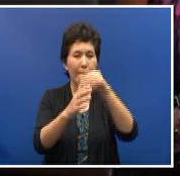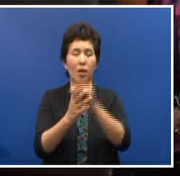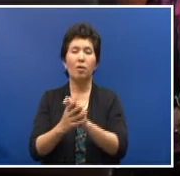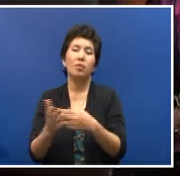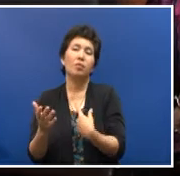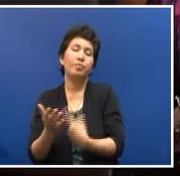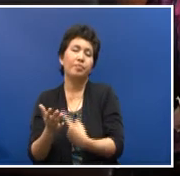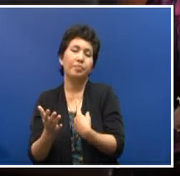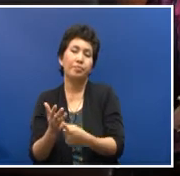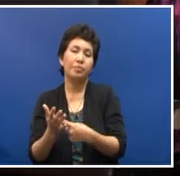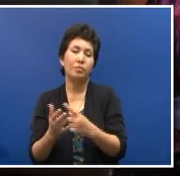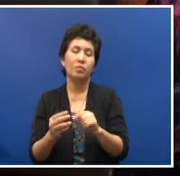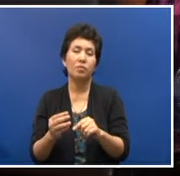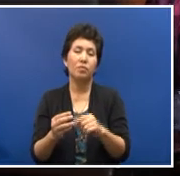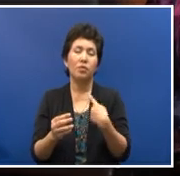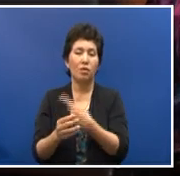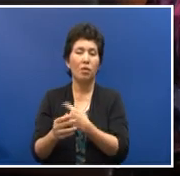going to